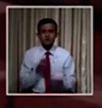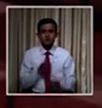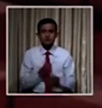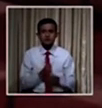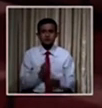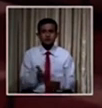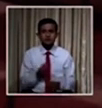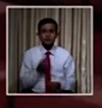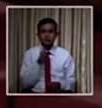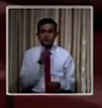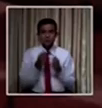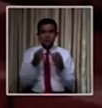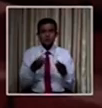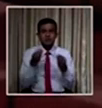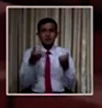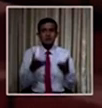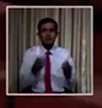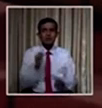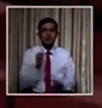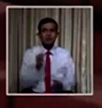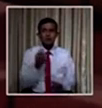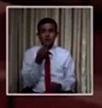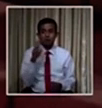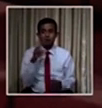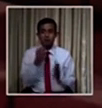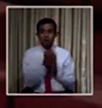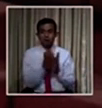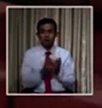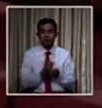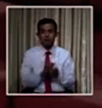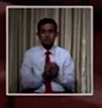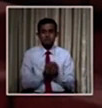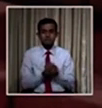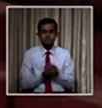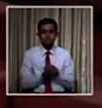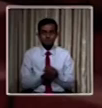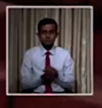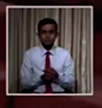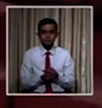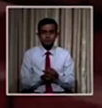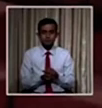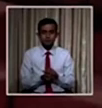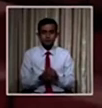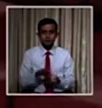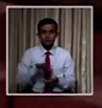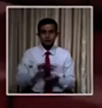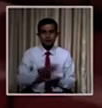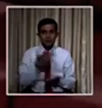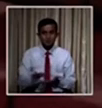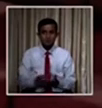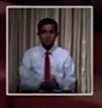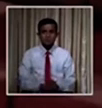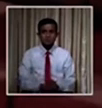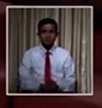was passed consequent to the signing of Indo-Lanka Accord, but even at that point in time, it was deemed